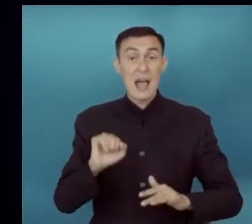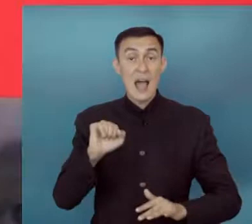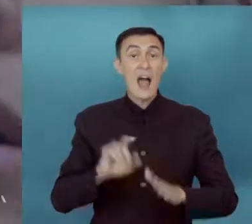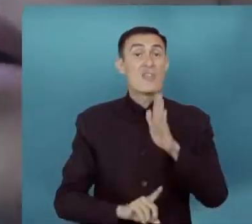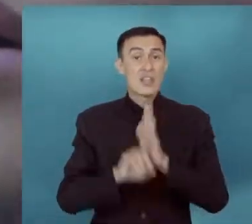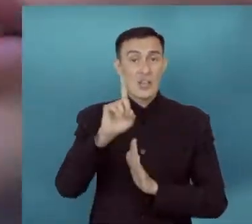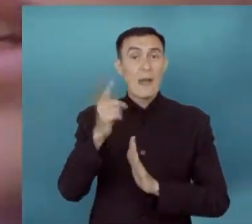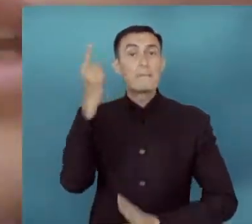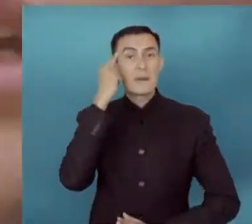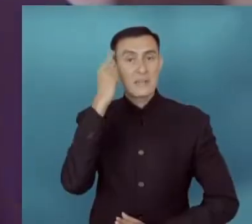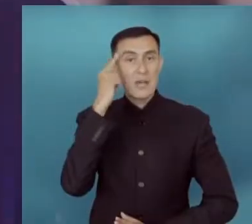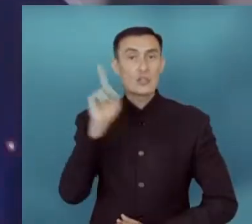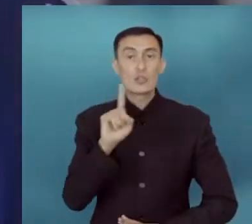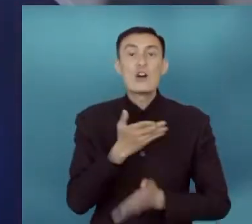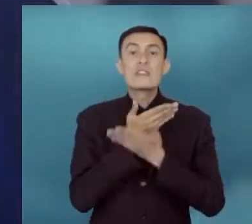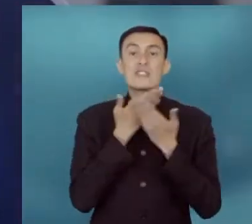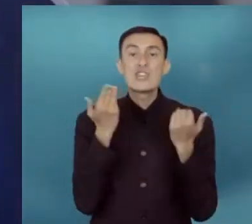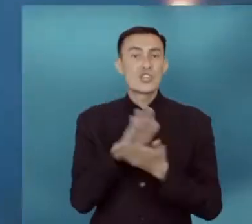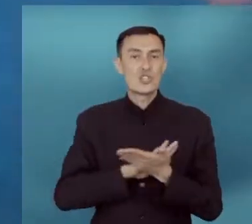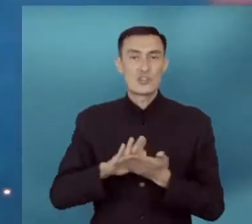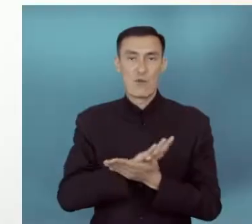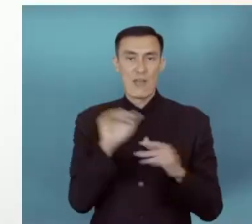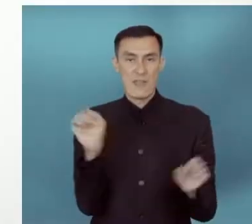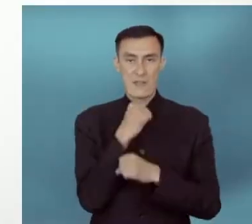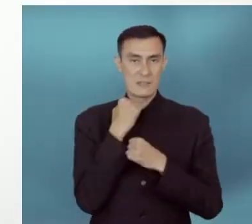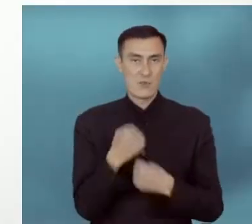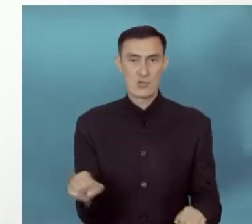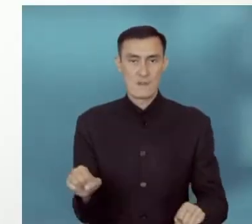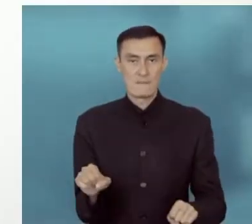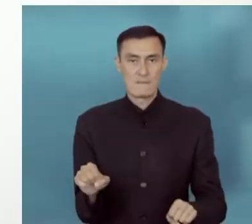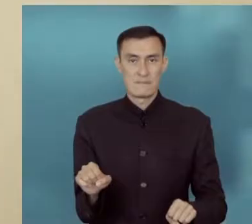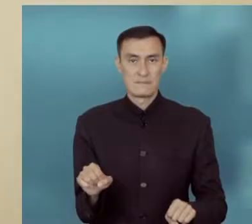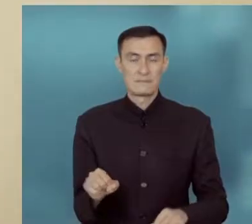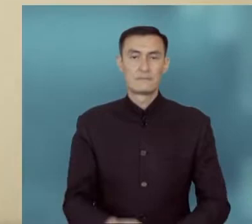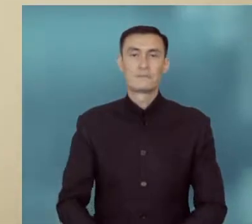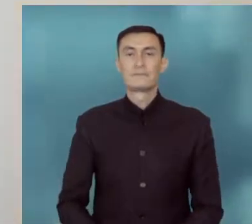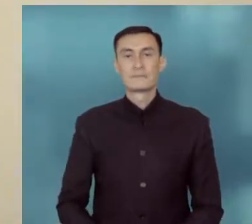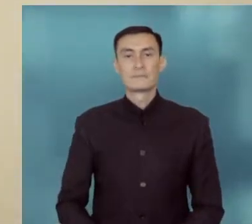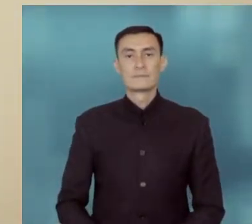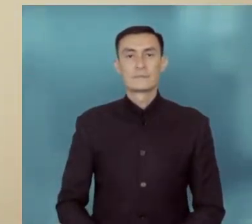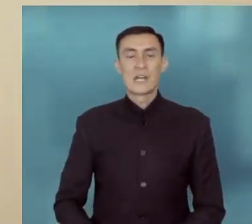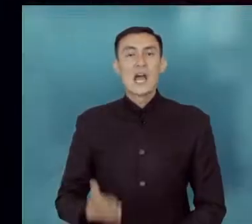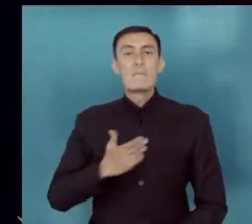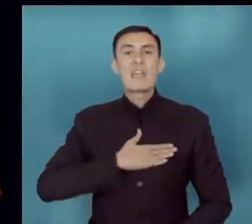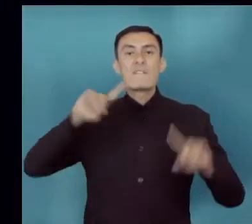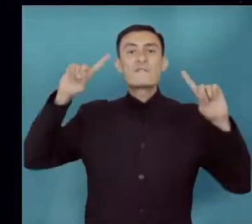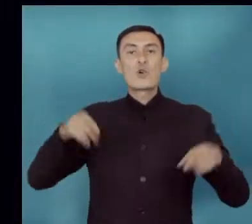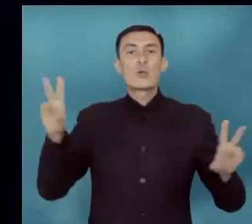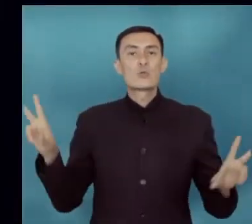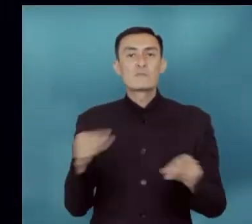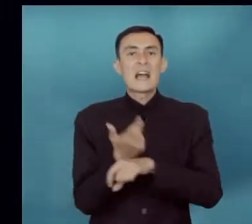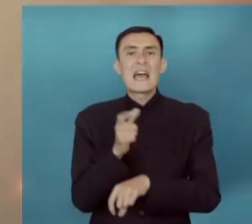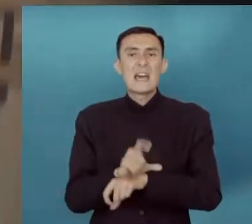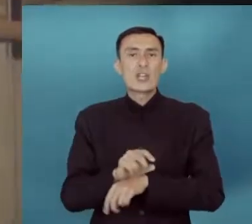And when you start, you understand that nothing is impossible. My formula for success is